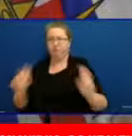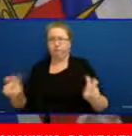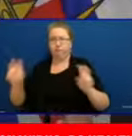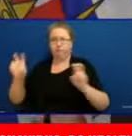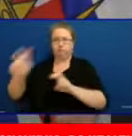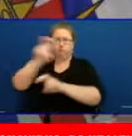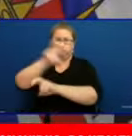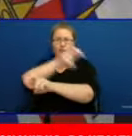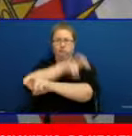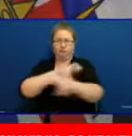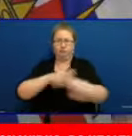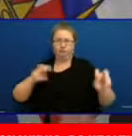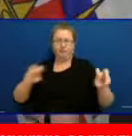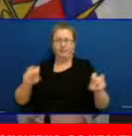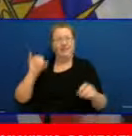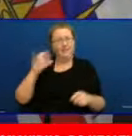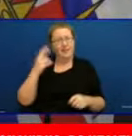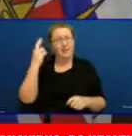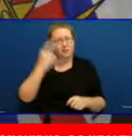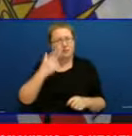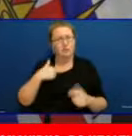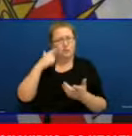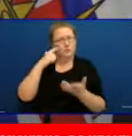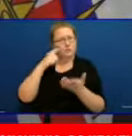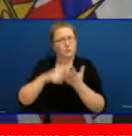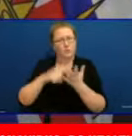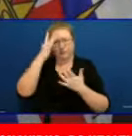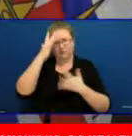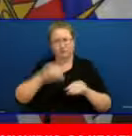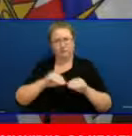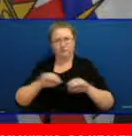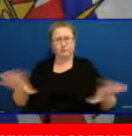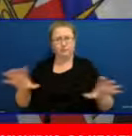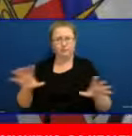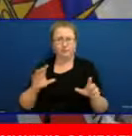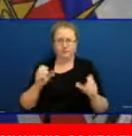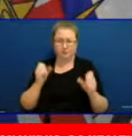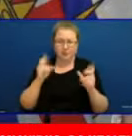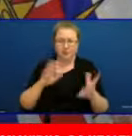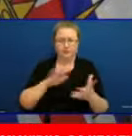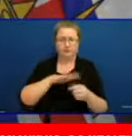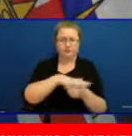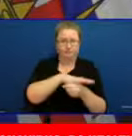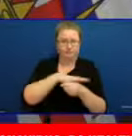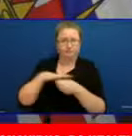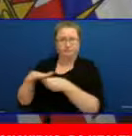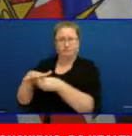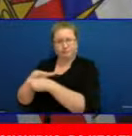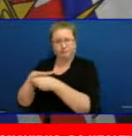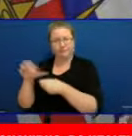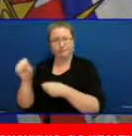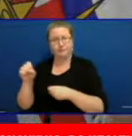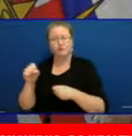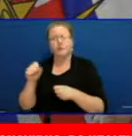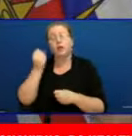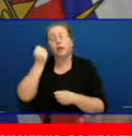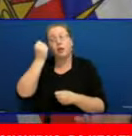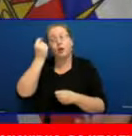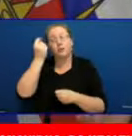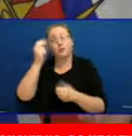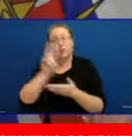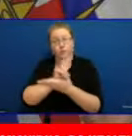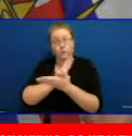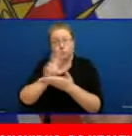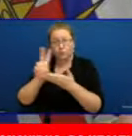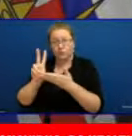reasons why we're seeing the transmission that we're seeing around both, and we do know that people travel back and forth with those. What we're saying is for